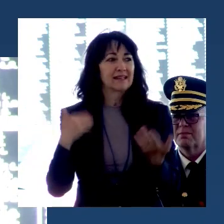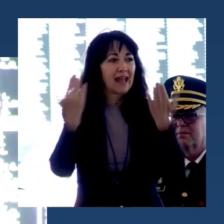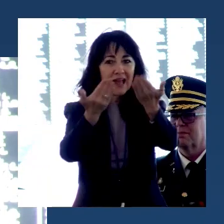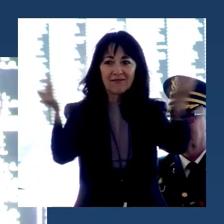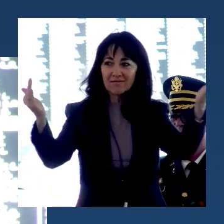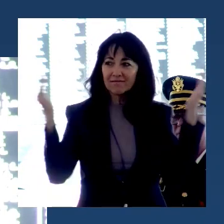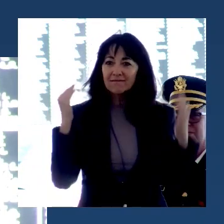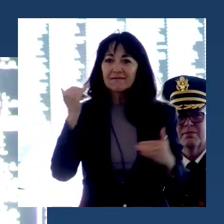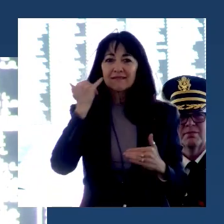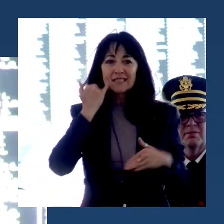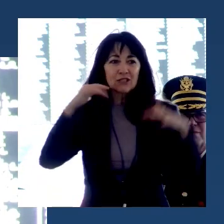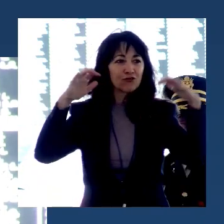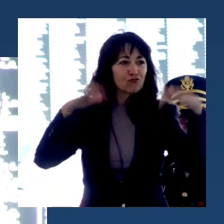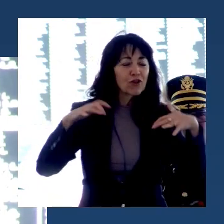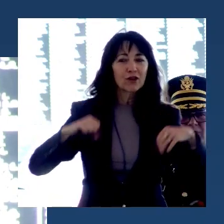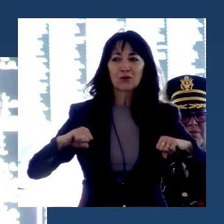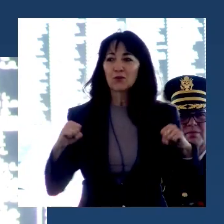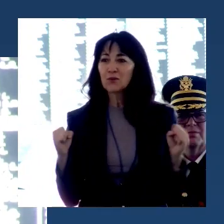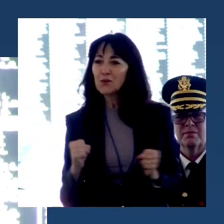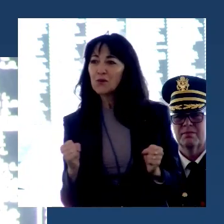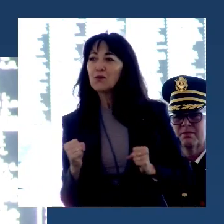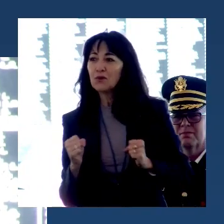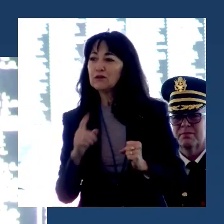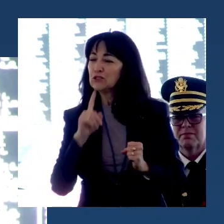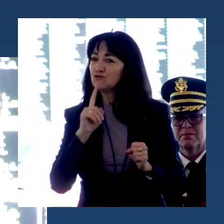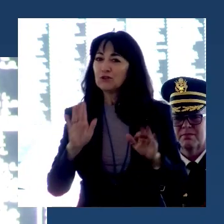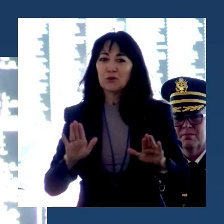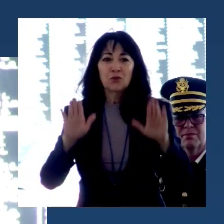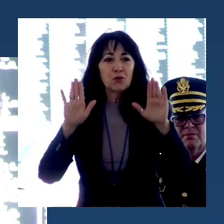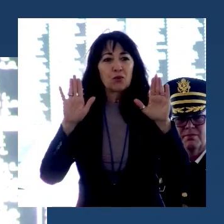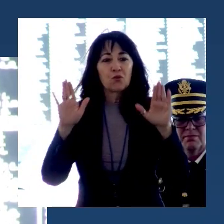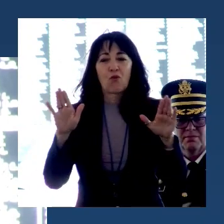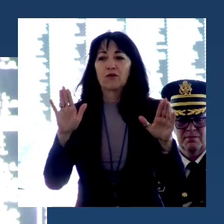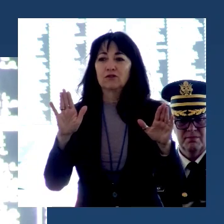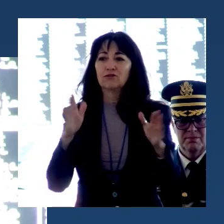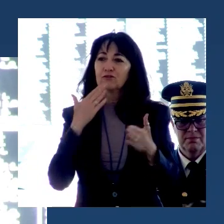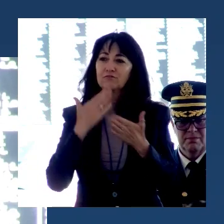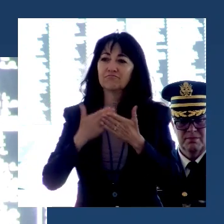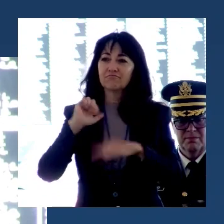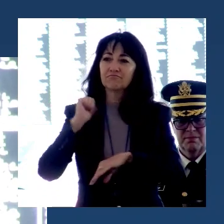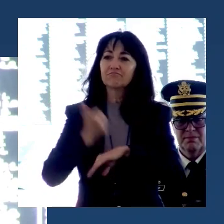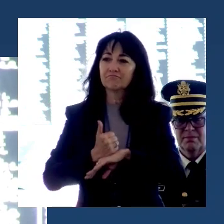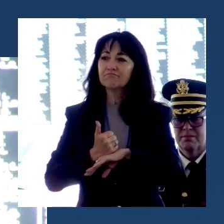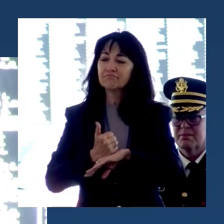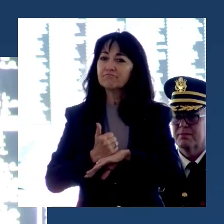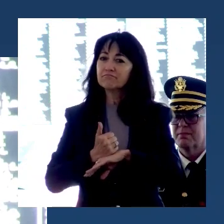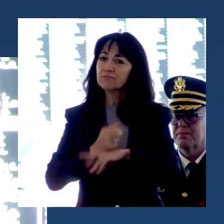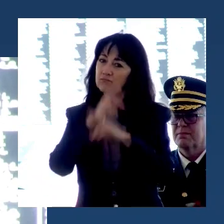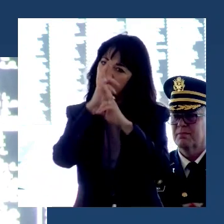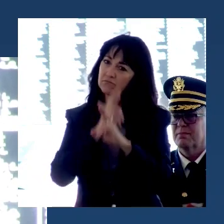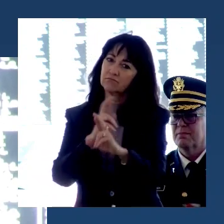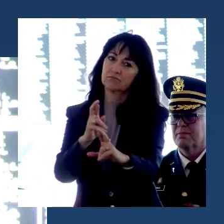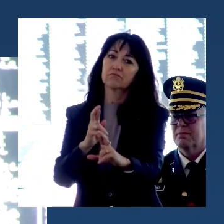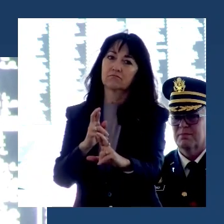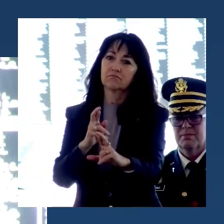side tents, and it's just a wonderful way to pay tribute to those that we owe so much